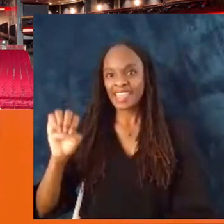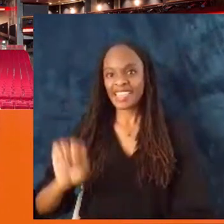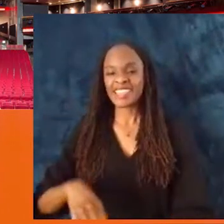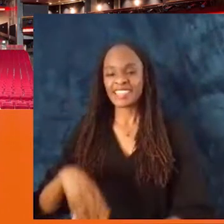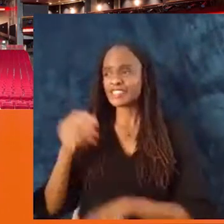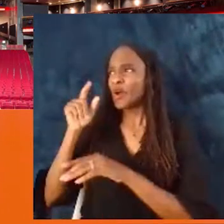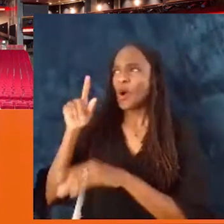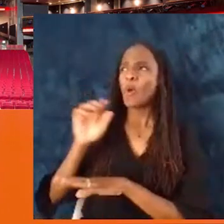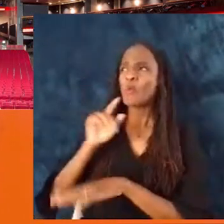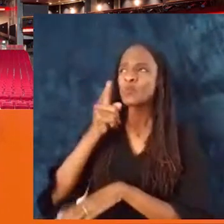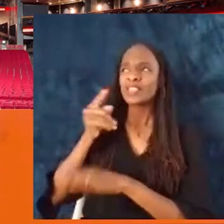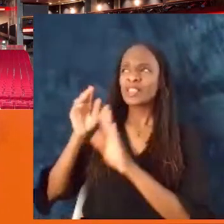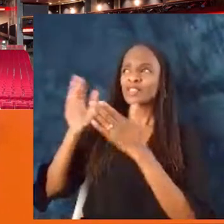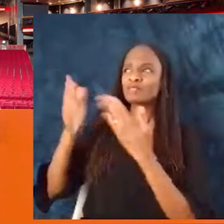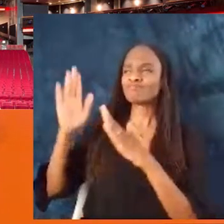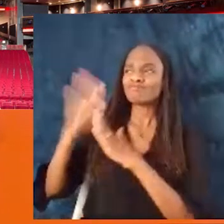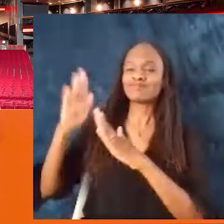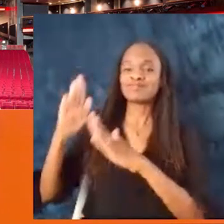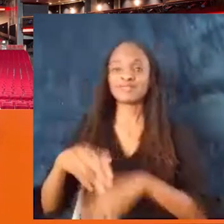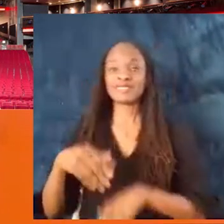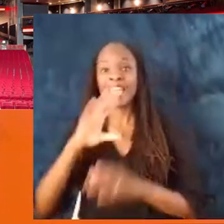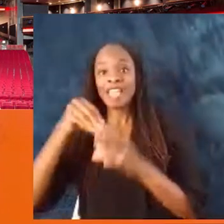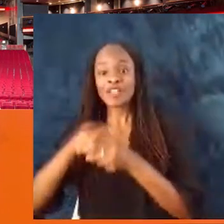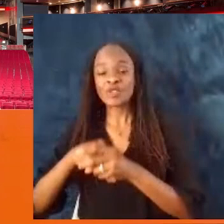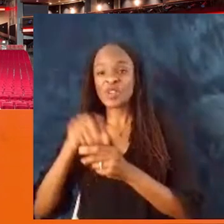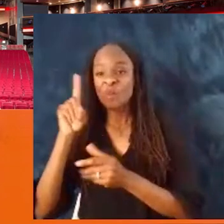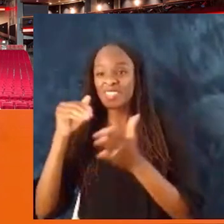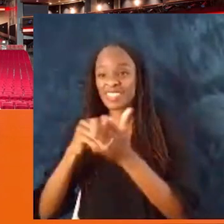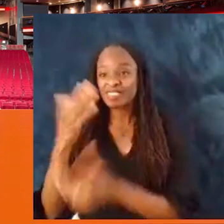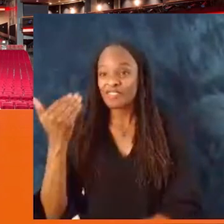including $1,500 grants provided by